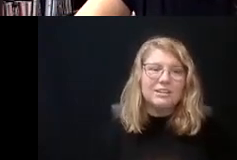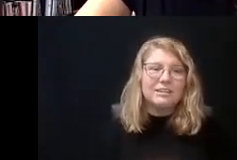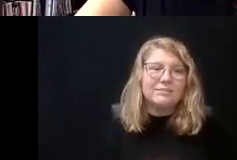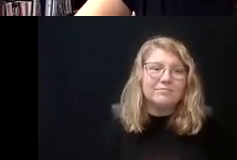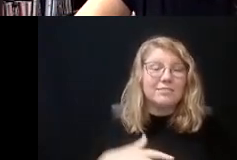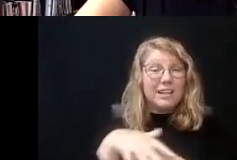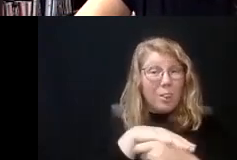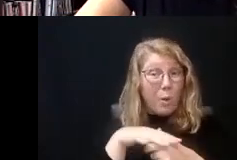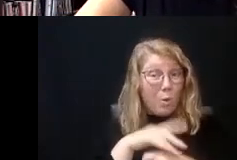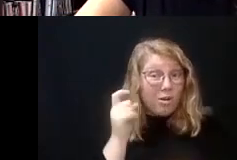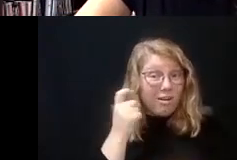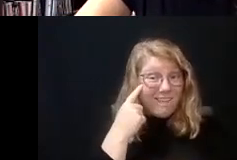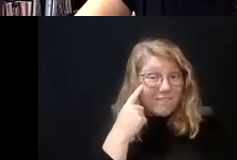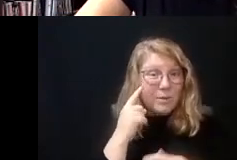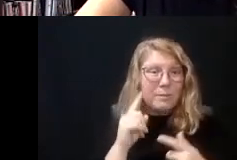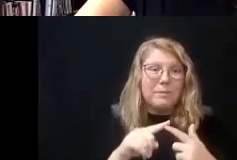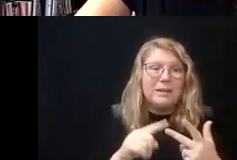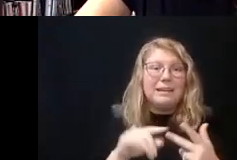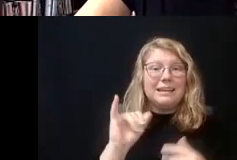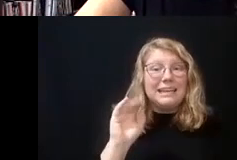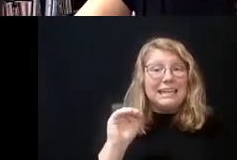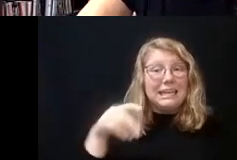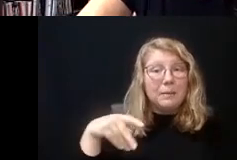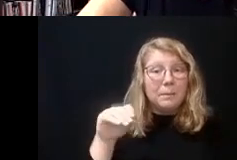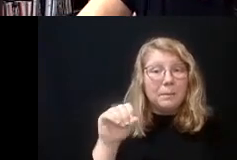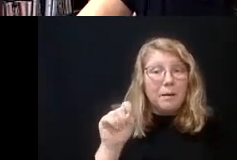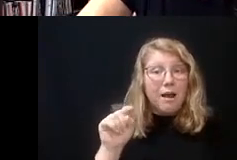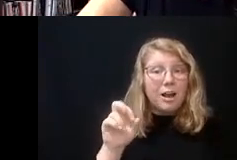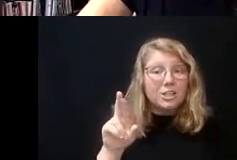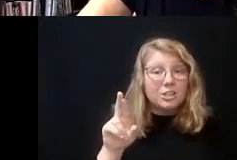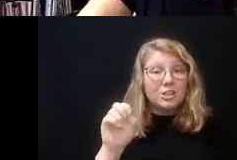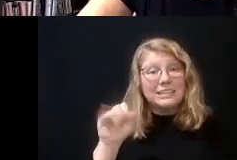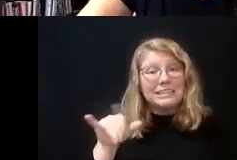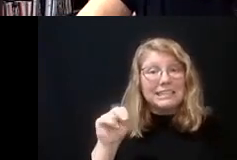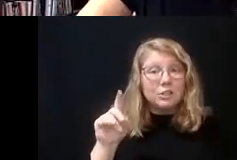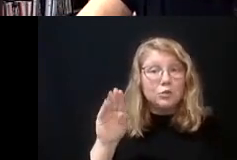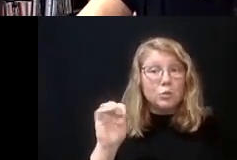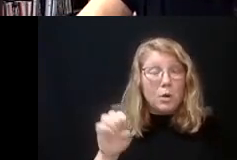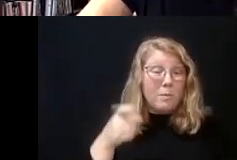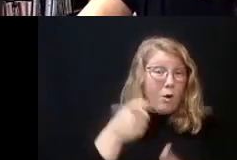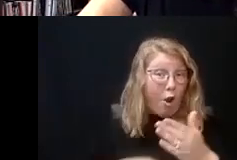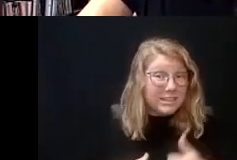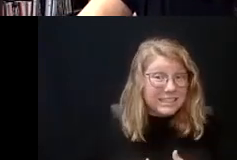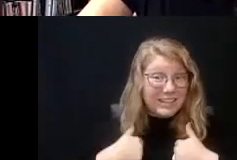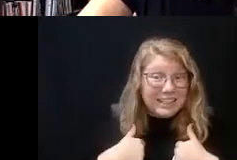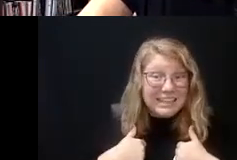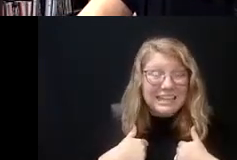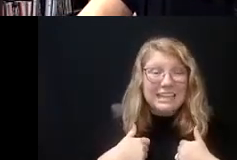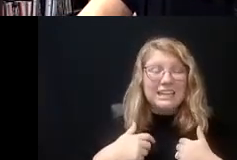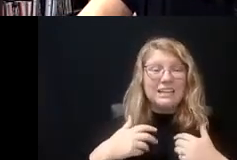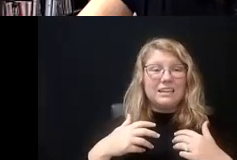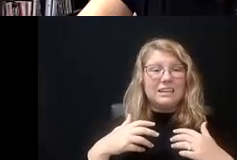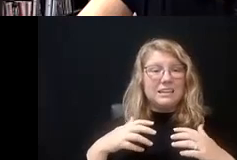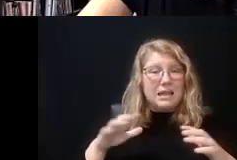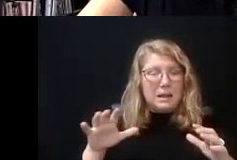local government, imposter syndrome, super high cost of living, the movement's martyrdom mindset, that's